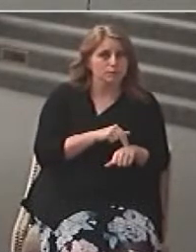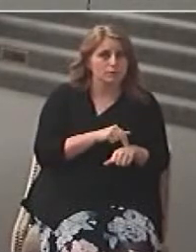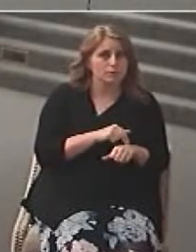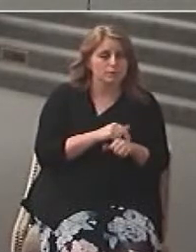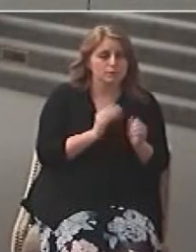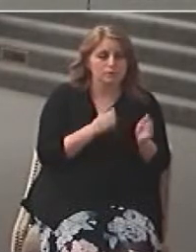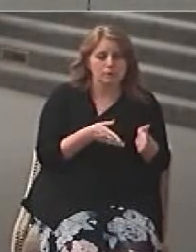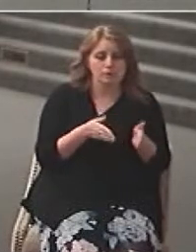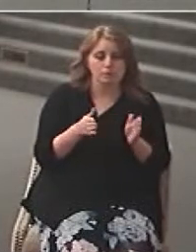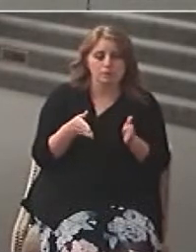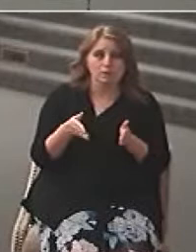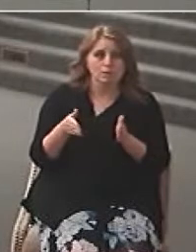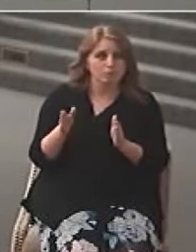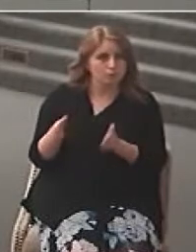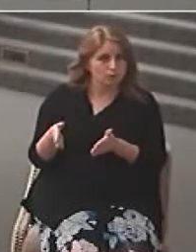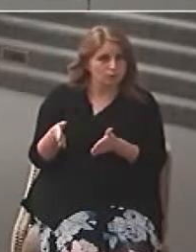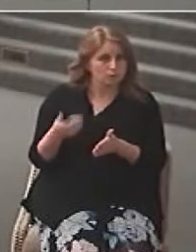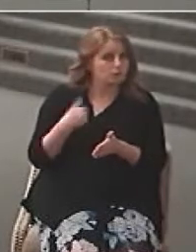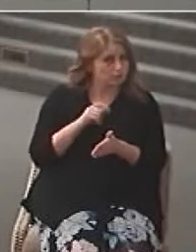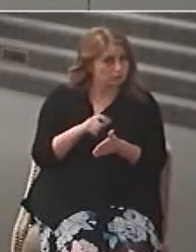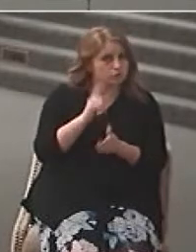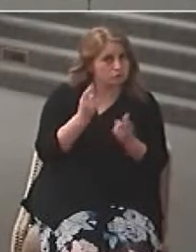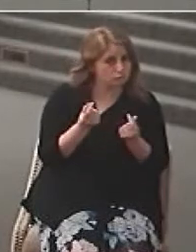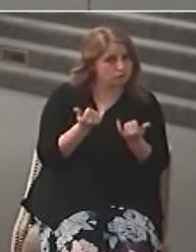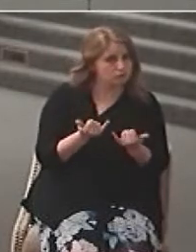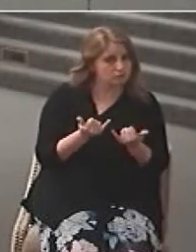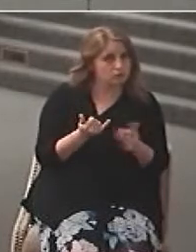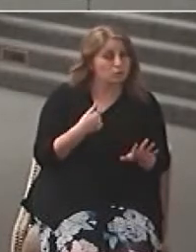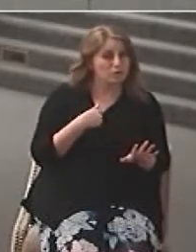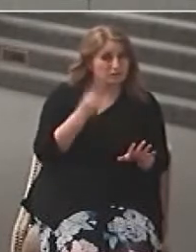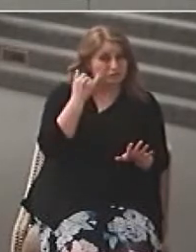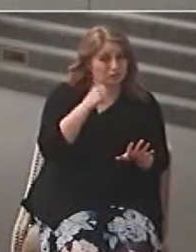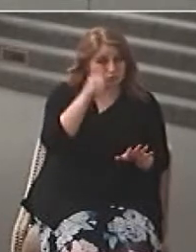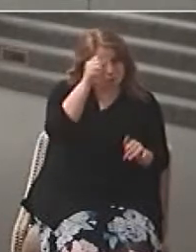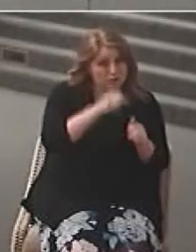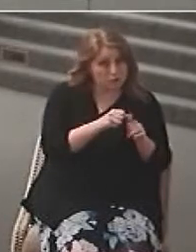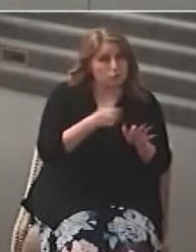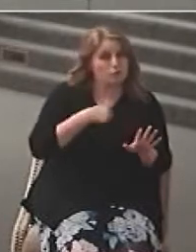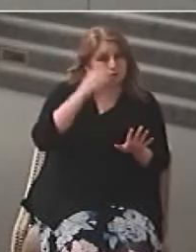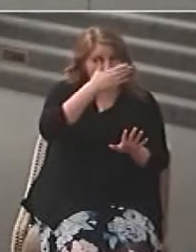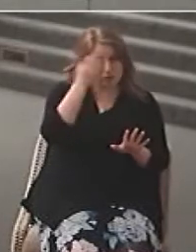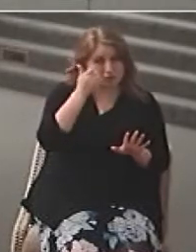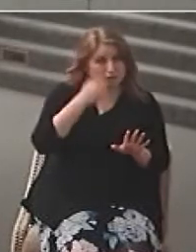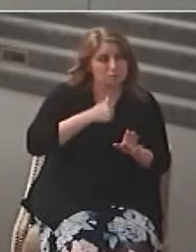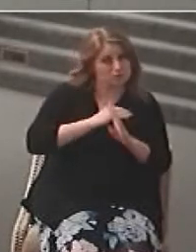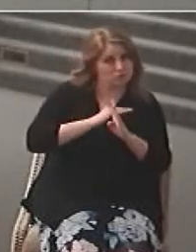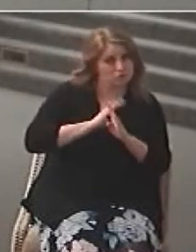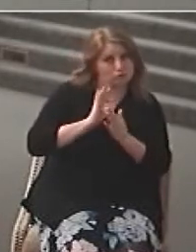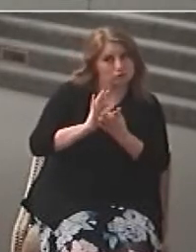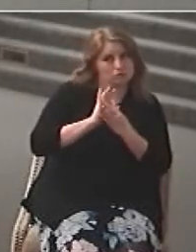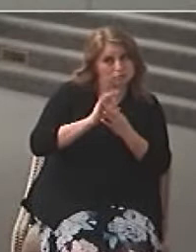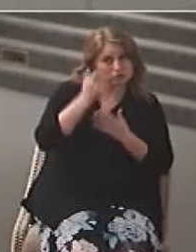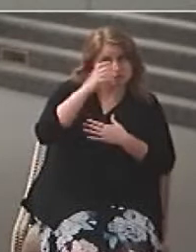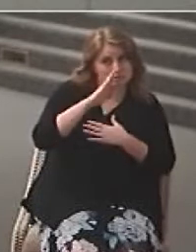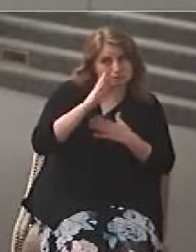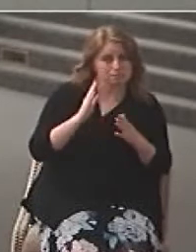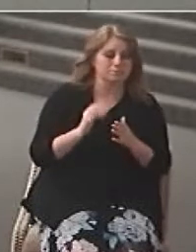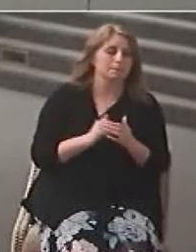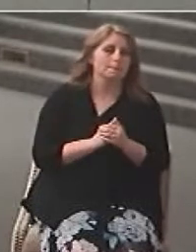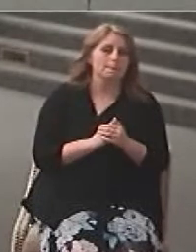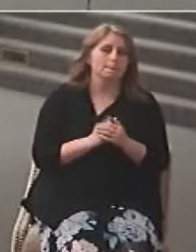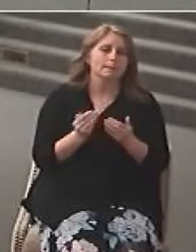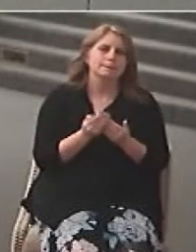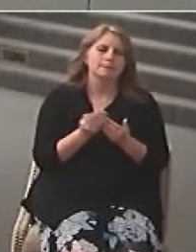that we need to do this, then that means that we will forget it, and oftentimes it will hinder our relationship with God. And the simple thing is just